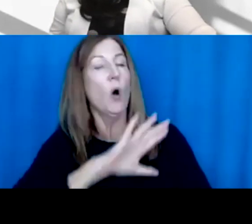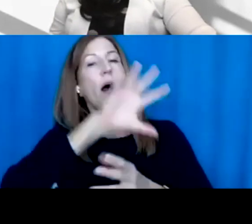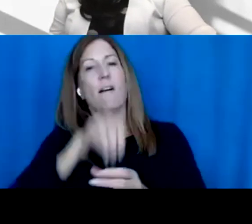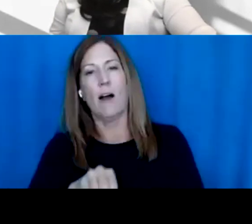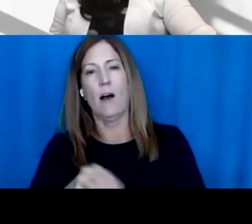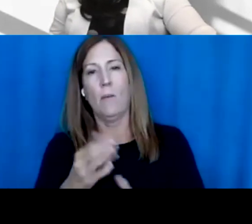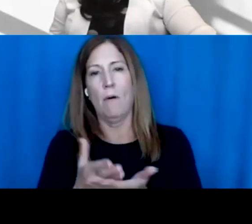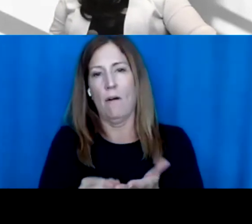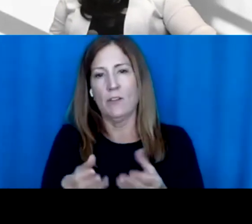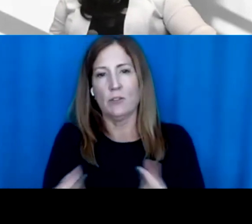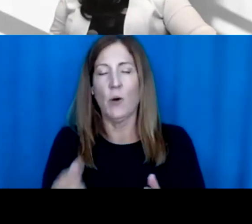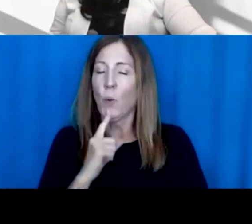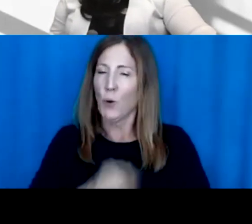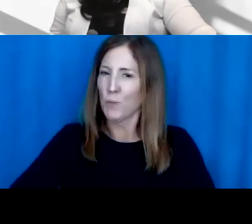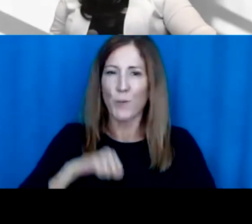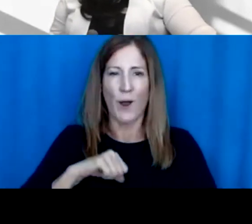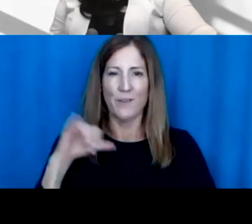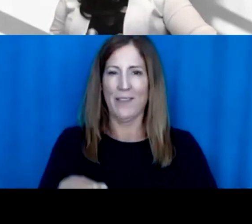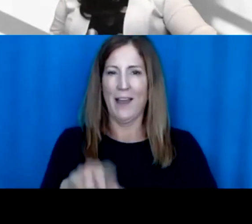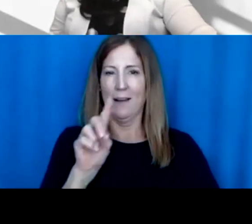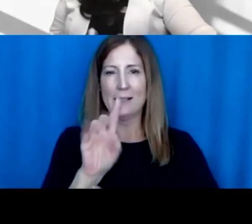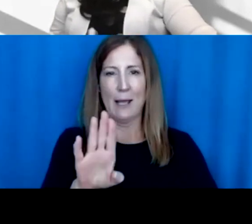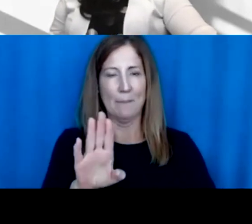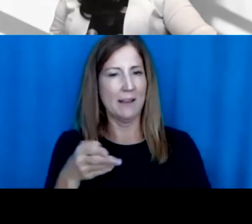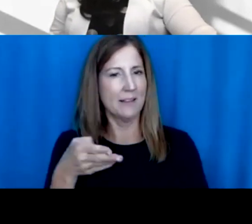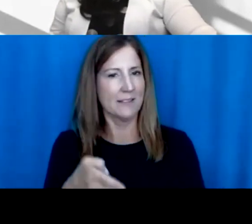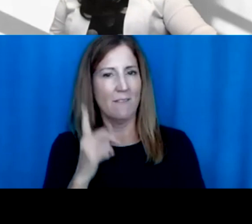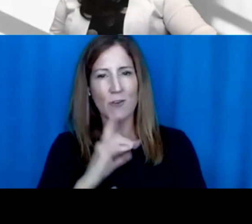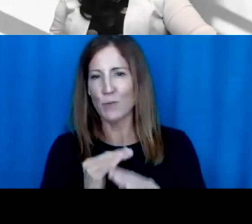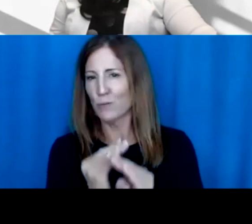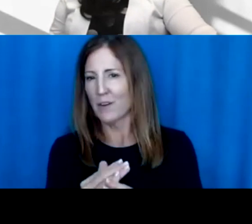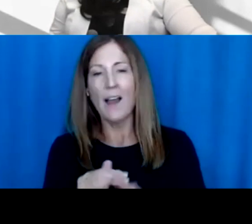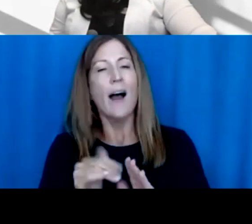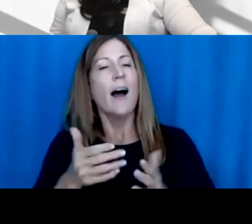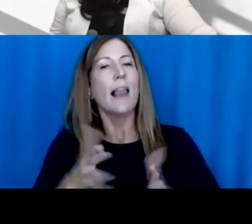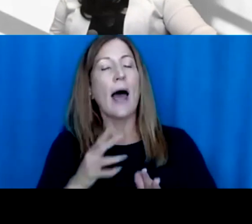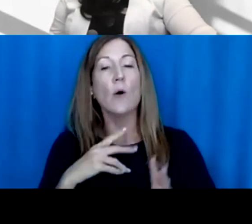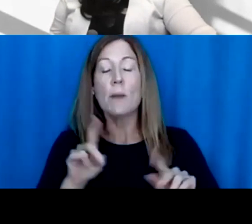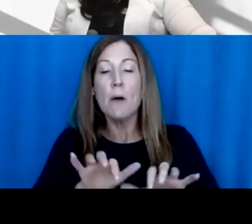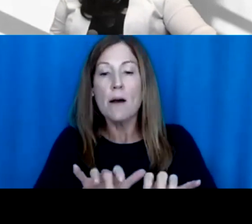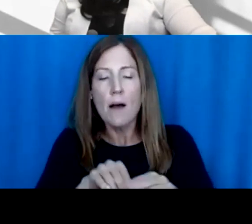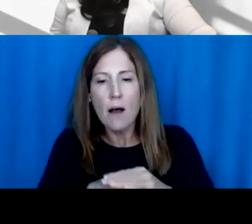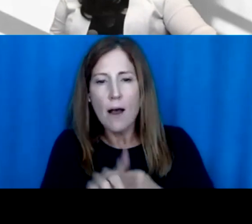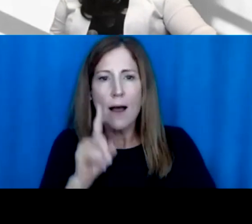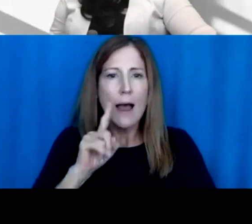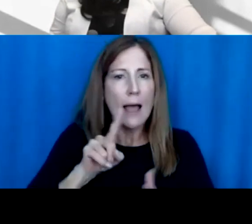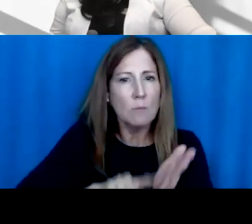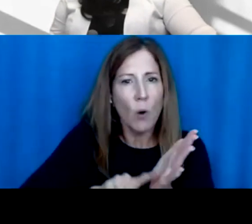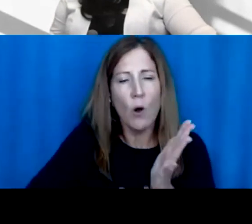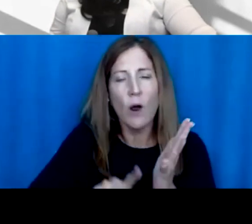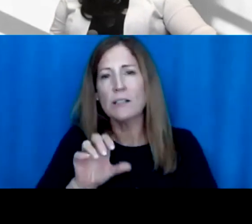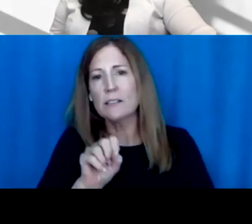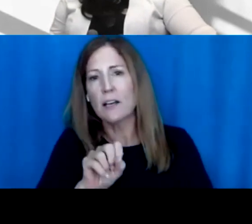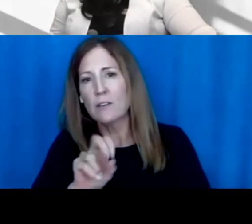particularly proud of our prevention database, which allows users to explore sexual and domestic violence prevention